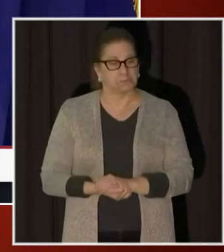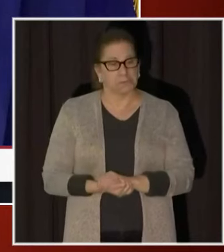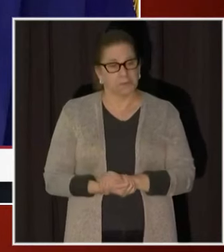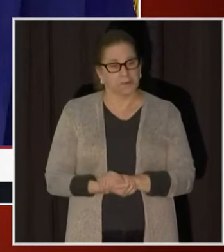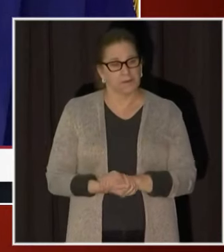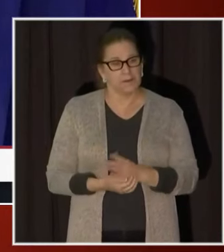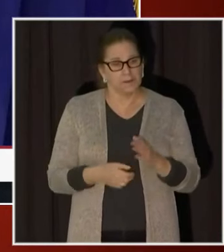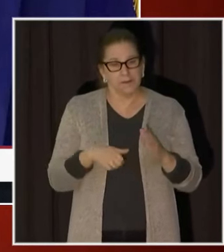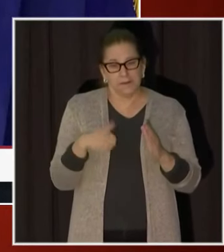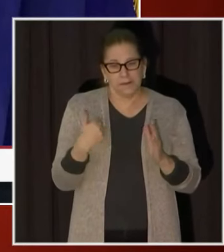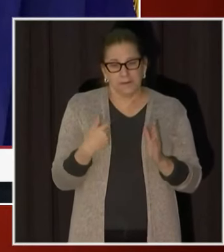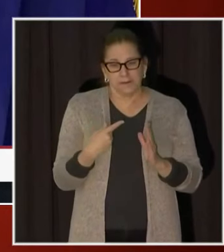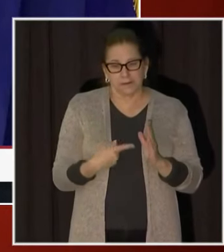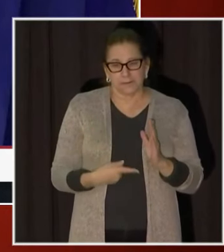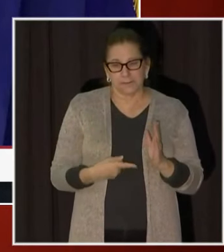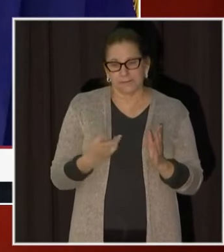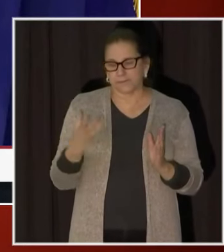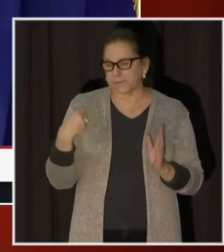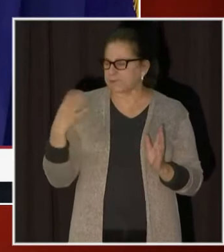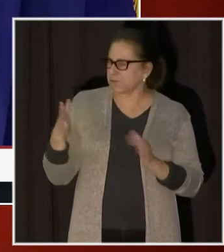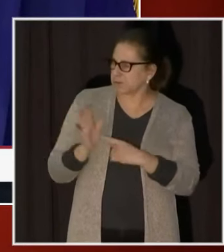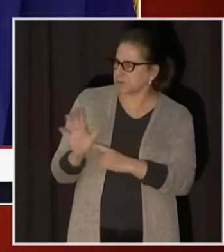Those are some of the examples.